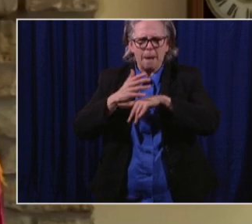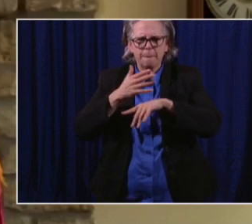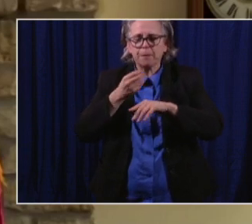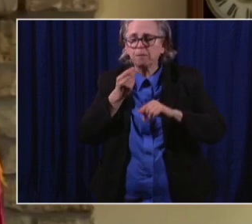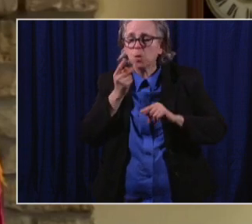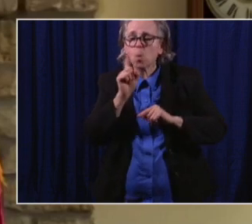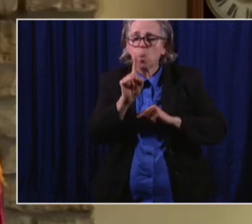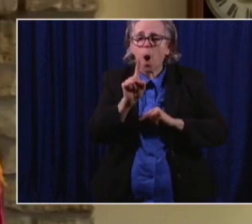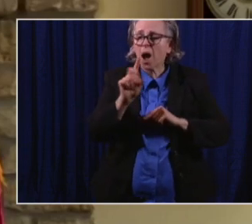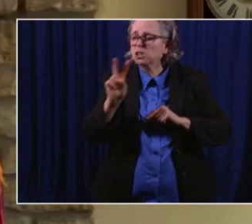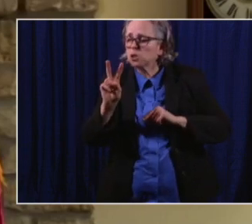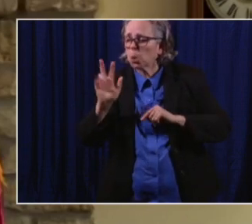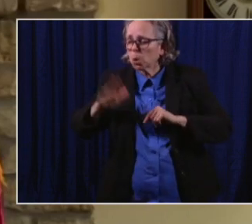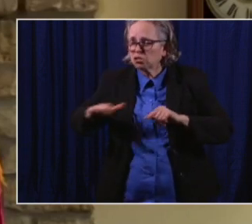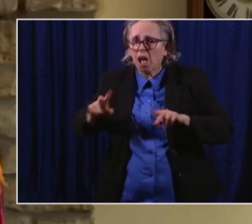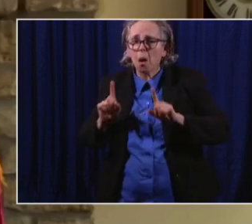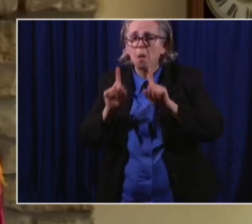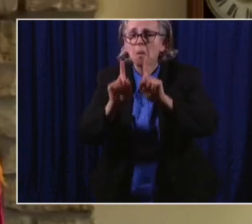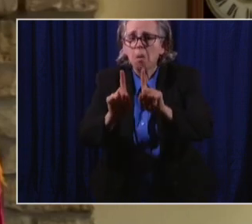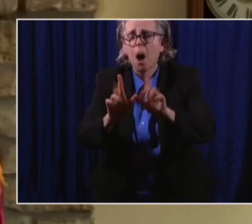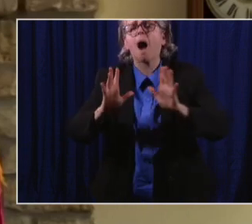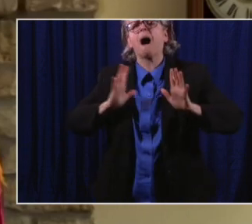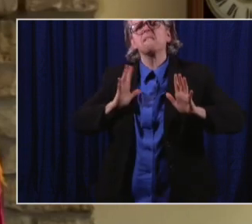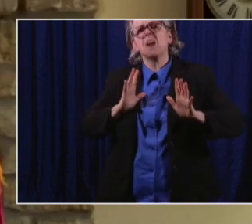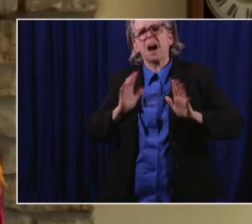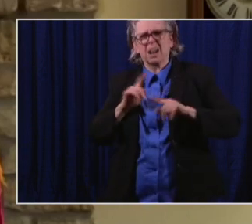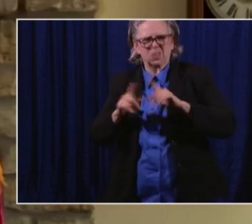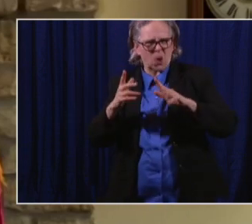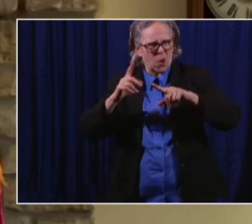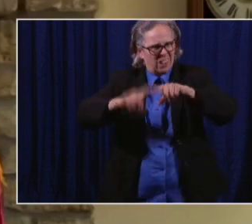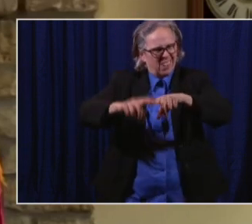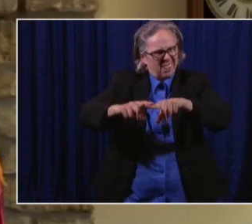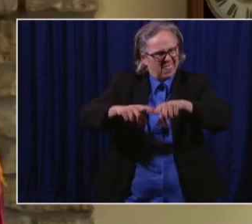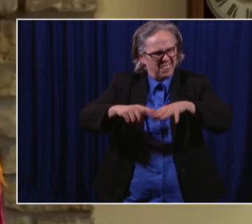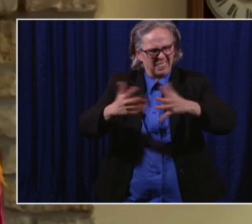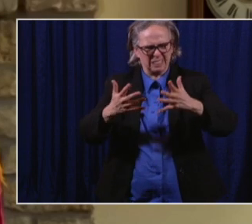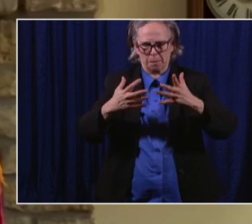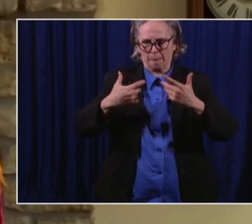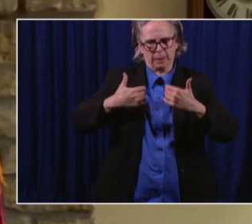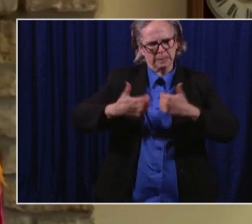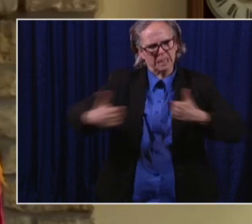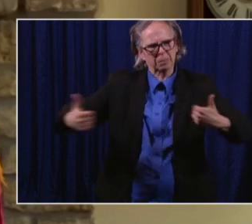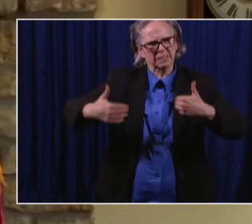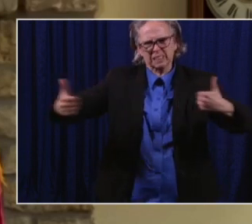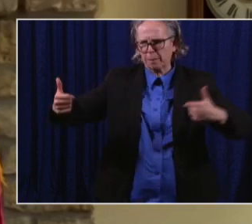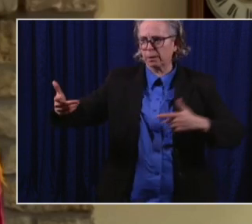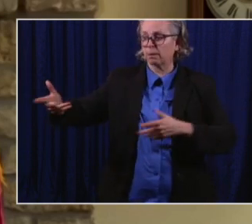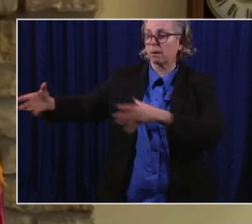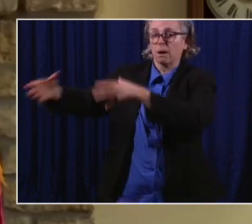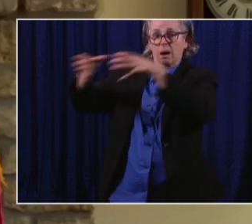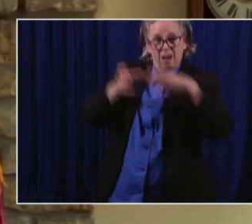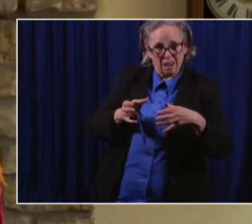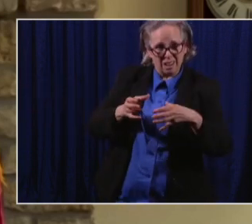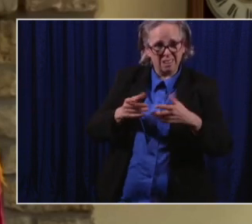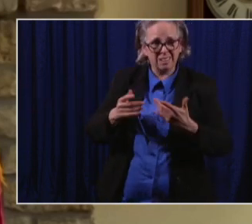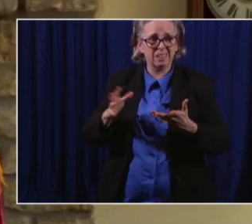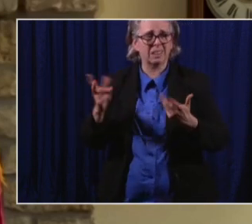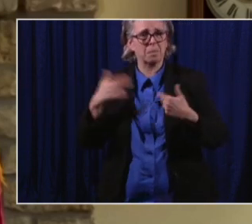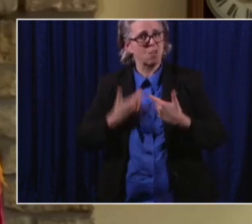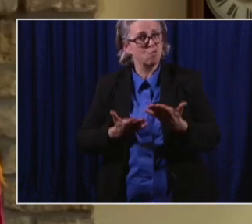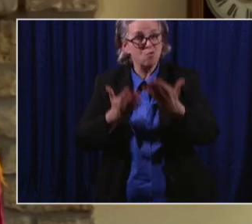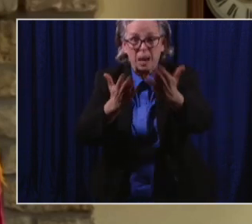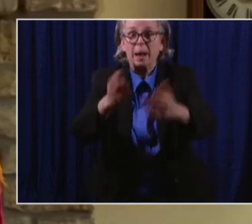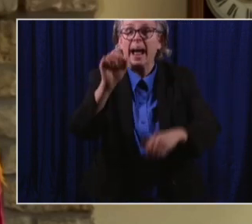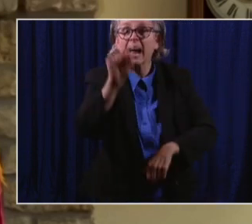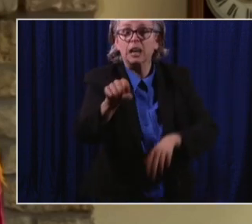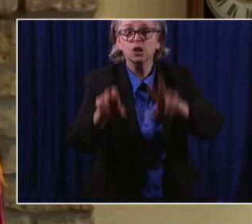want to see. So I think, spreading the kids out. And I'm not recommending that people do it or don't do it. I just